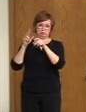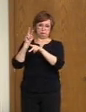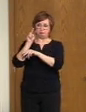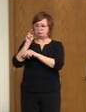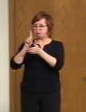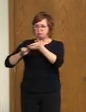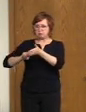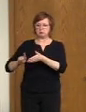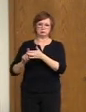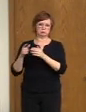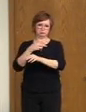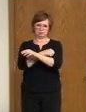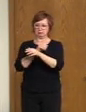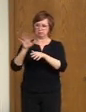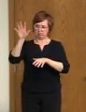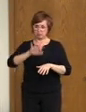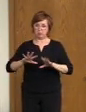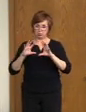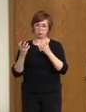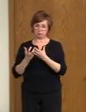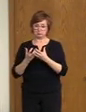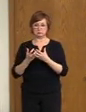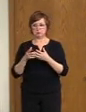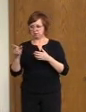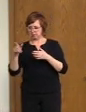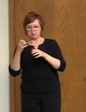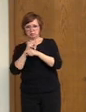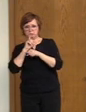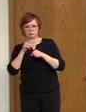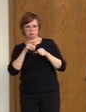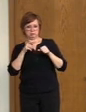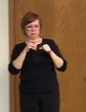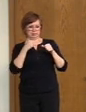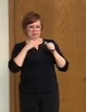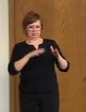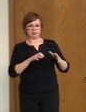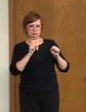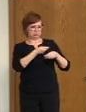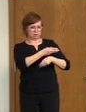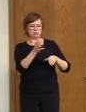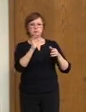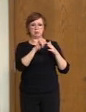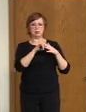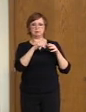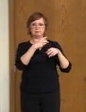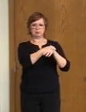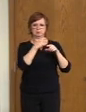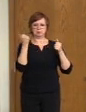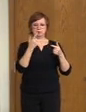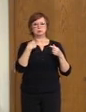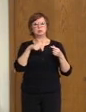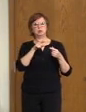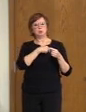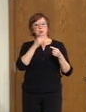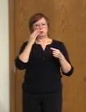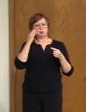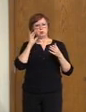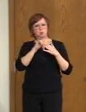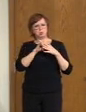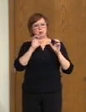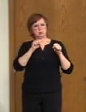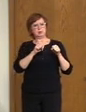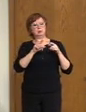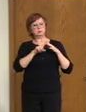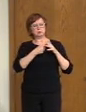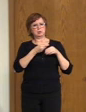COVID-19 vaccine. As you've already heard, we anticipate the vaccine will be delivered across Canada in multiple small quantities